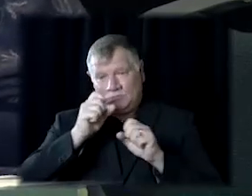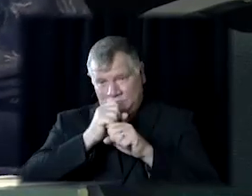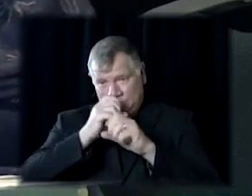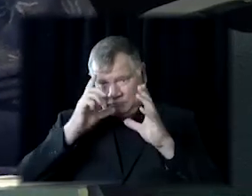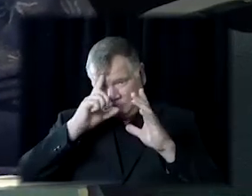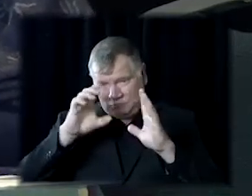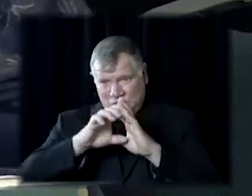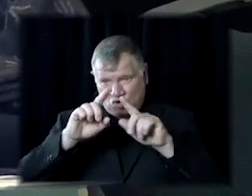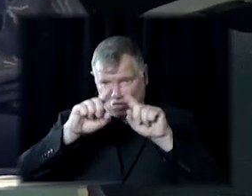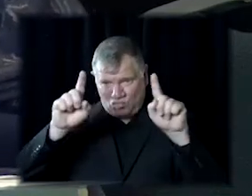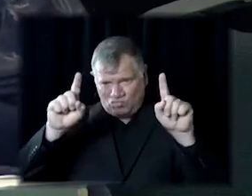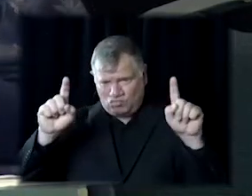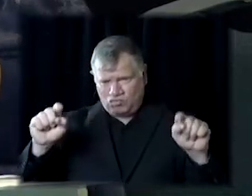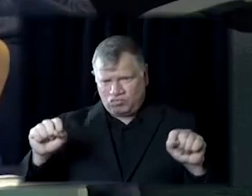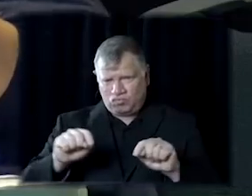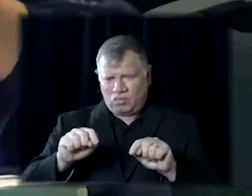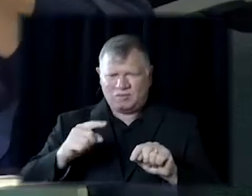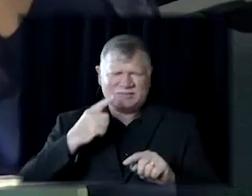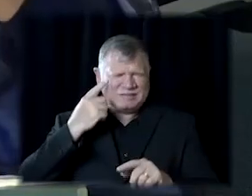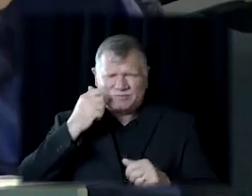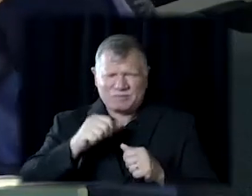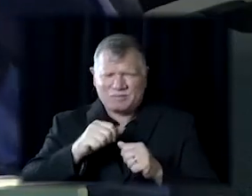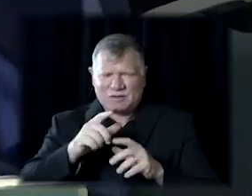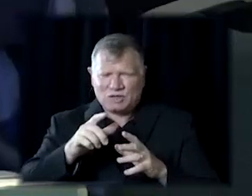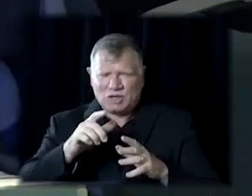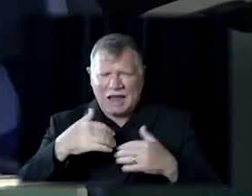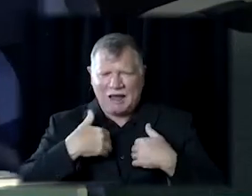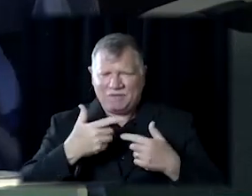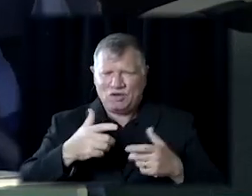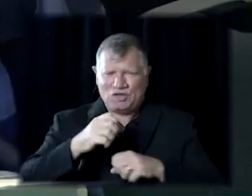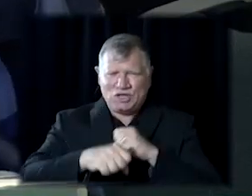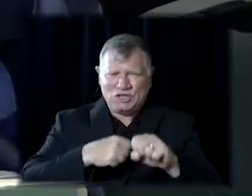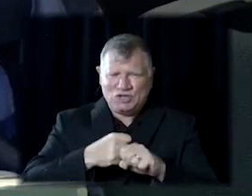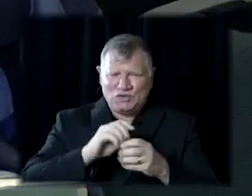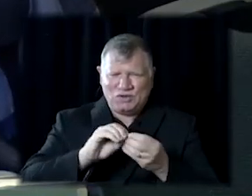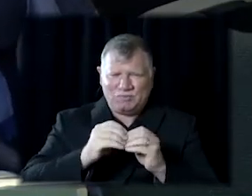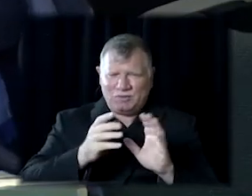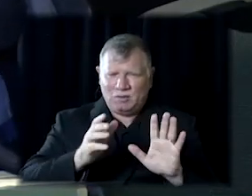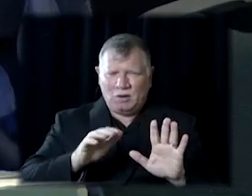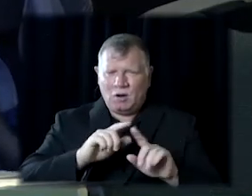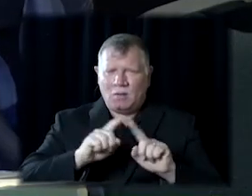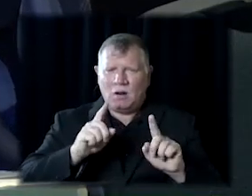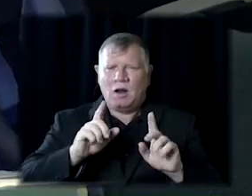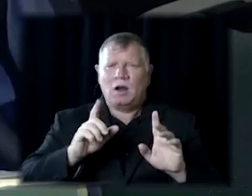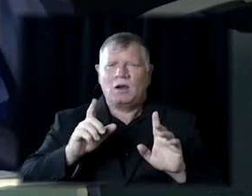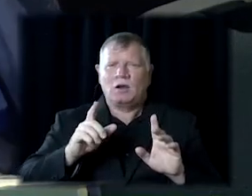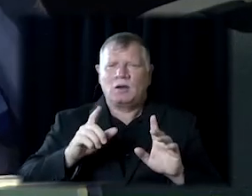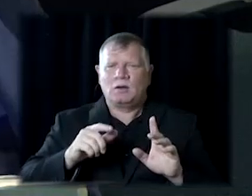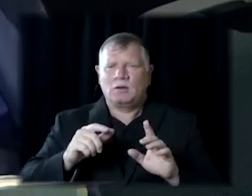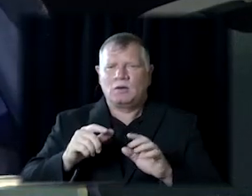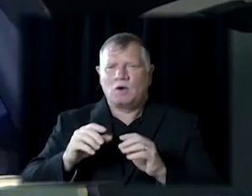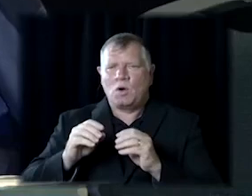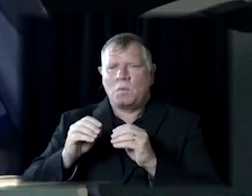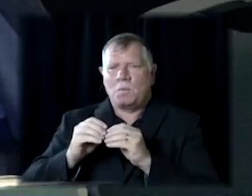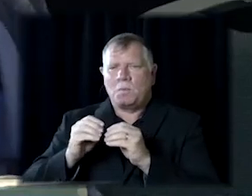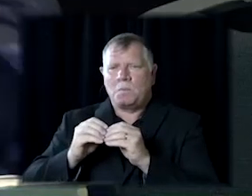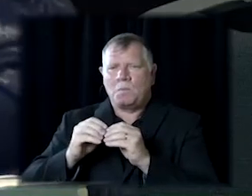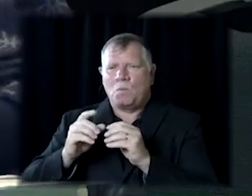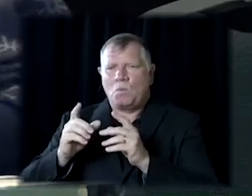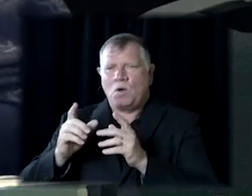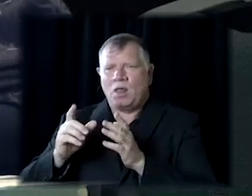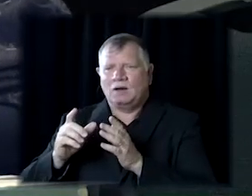the actual years here, but the point at which the Commonwealth moves to deficit